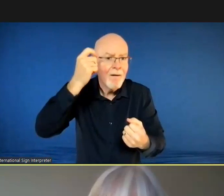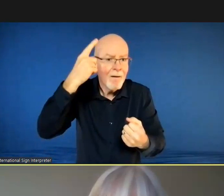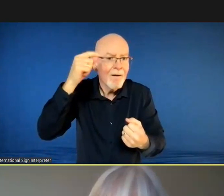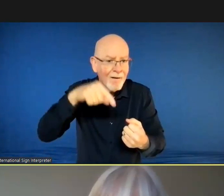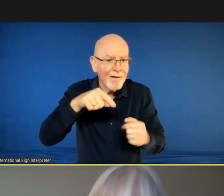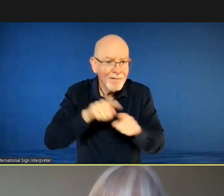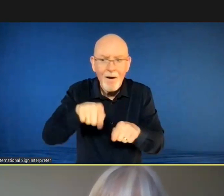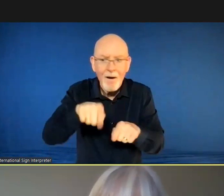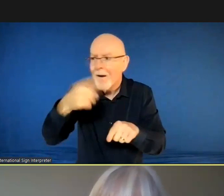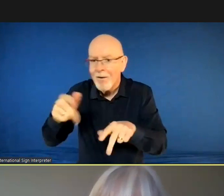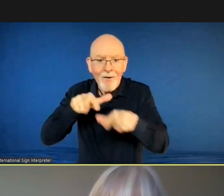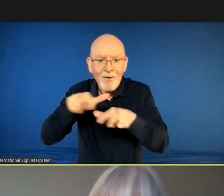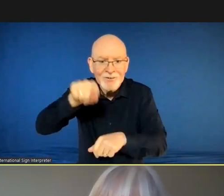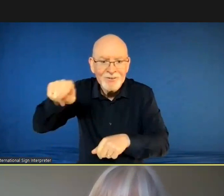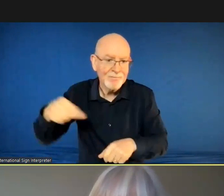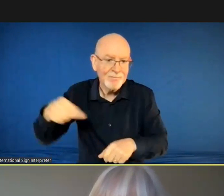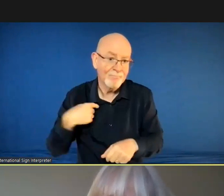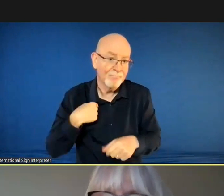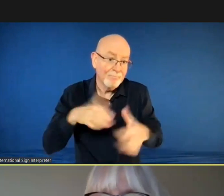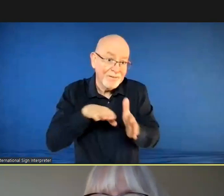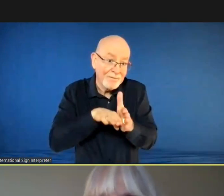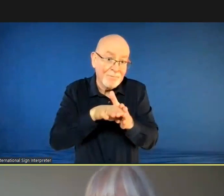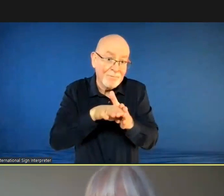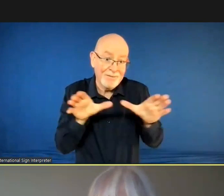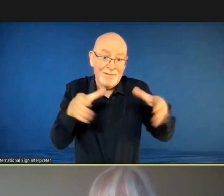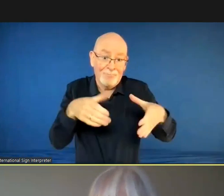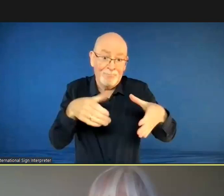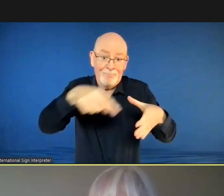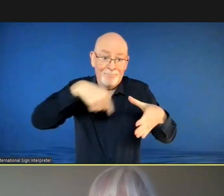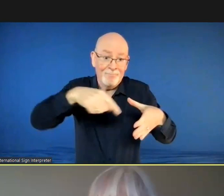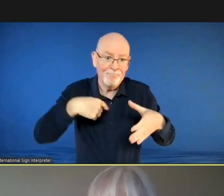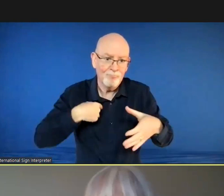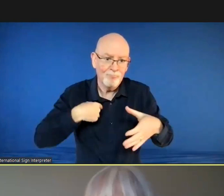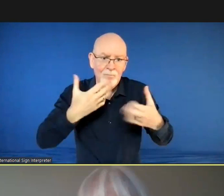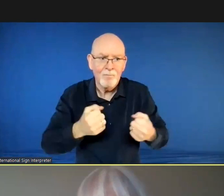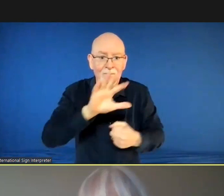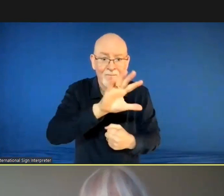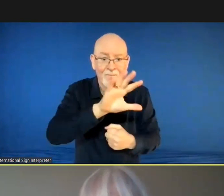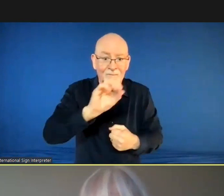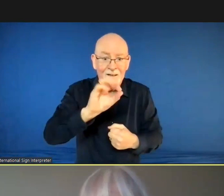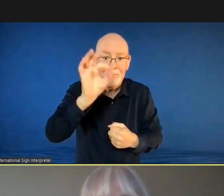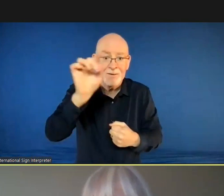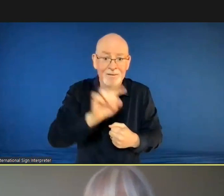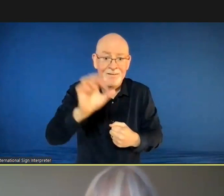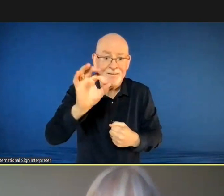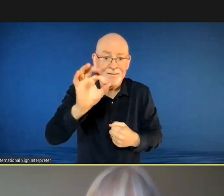when we do deliver training, we would always expect to have both a deaf and a hearing trainer delivering that